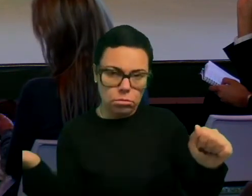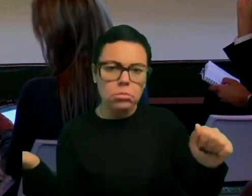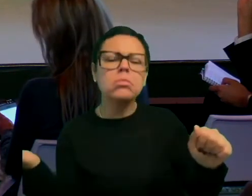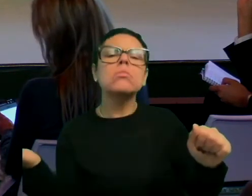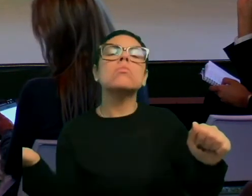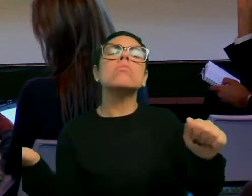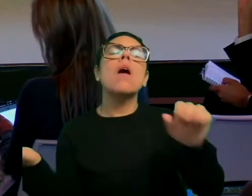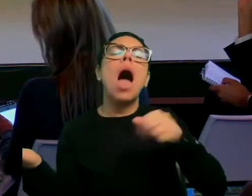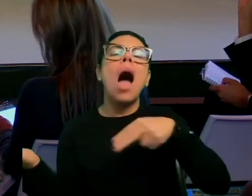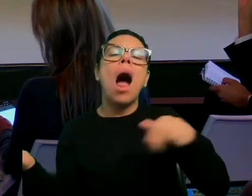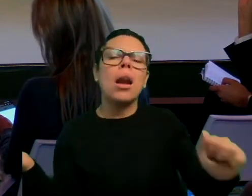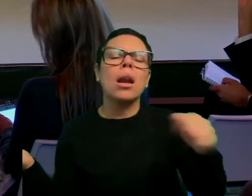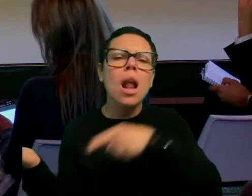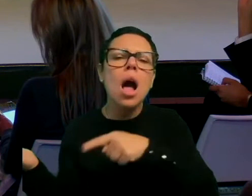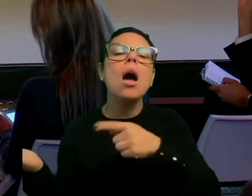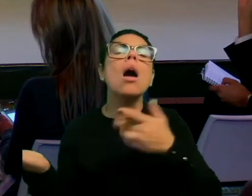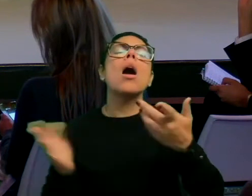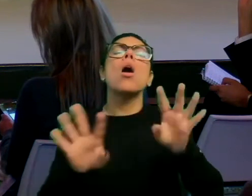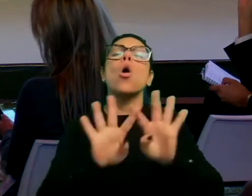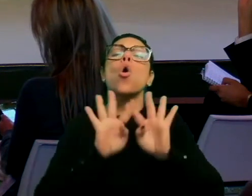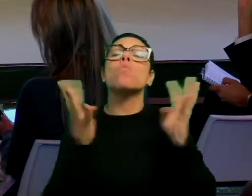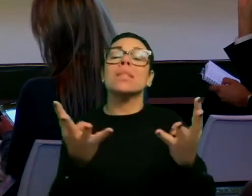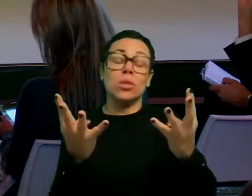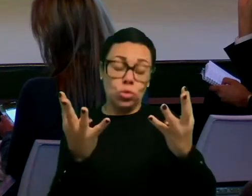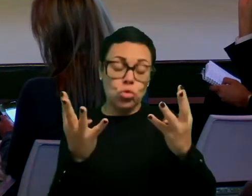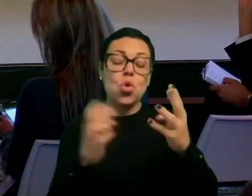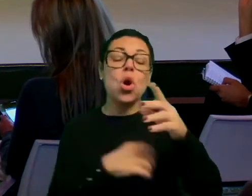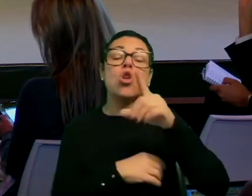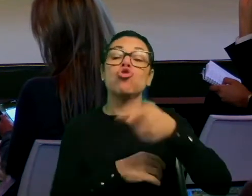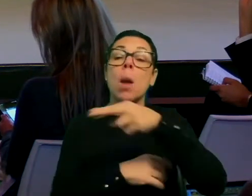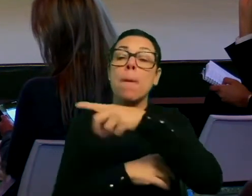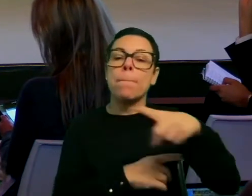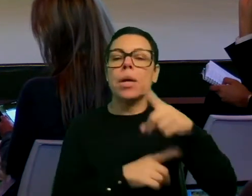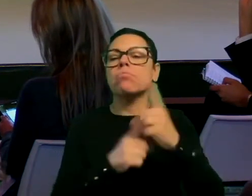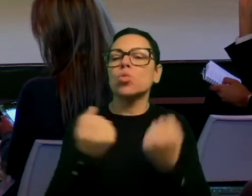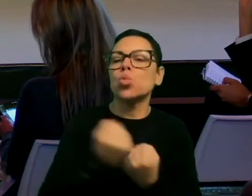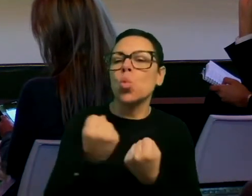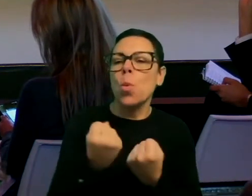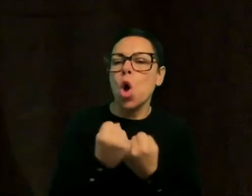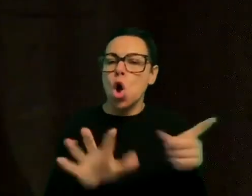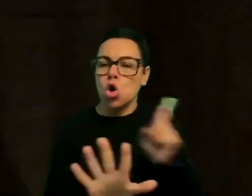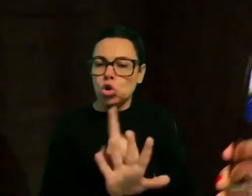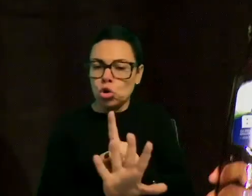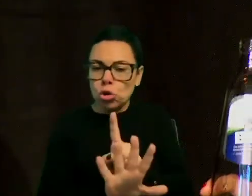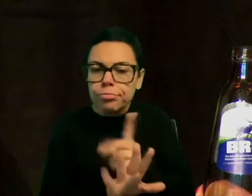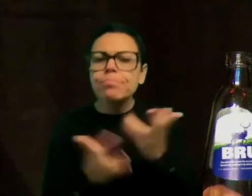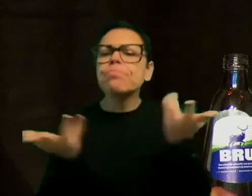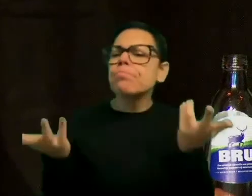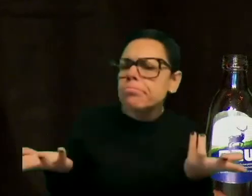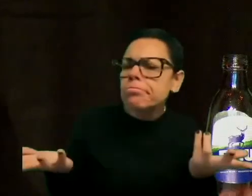procurement. Yeah. Should we have big expectations from that? Well, we